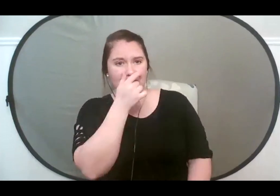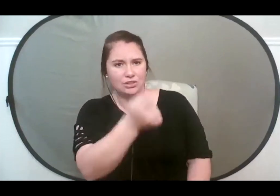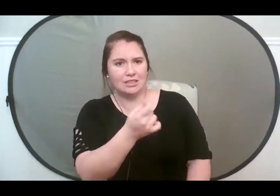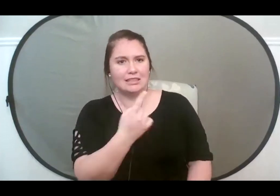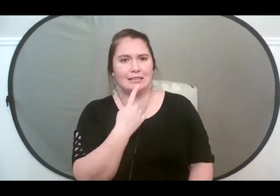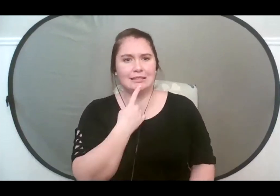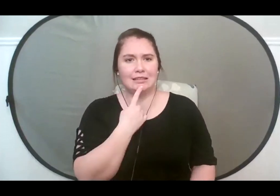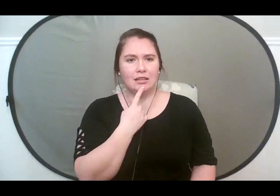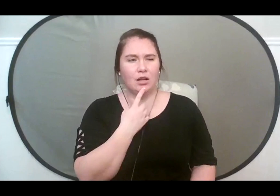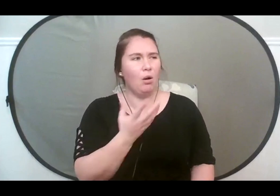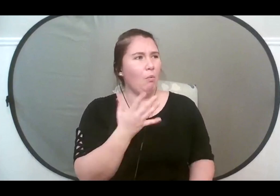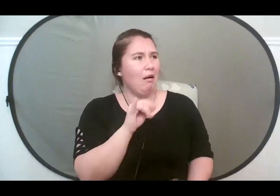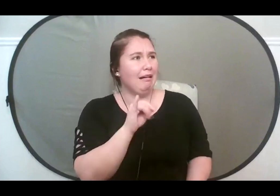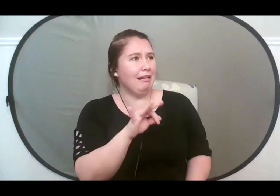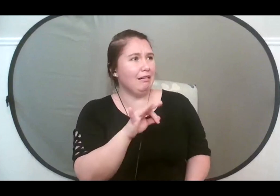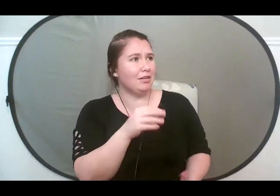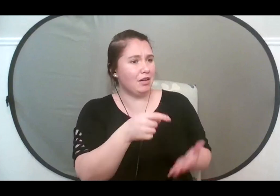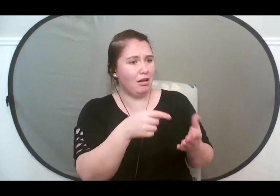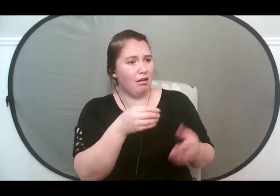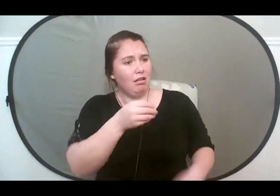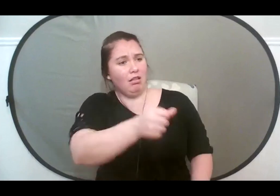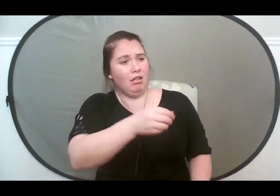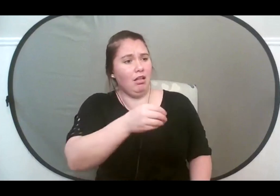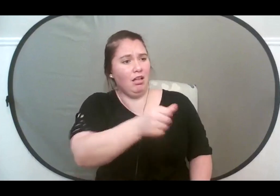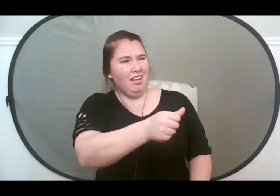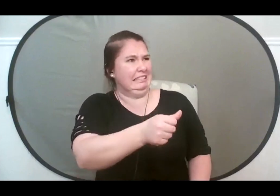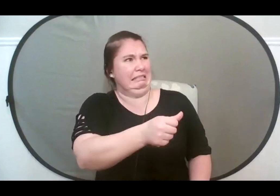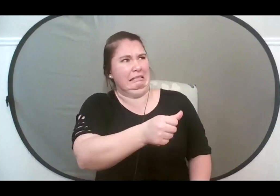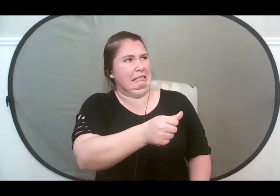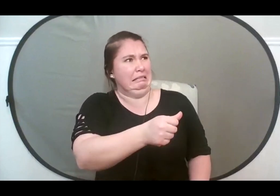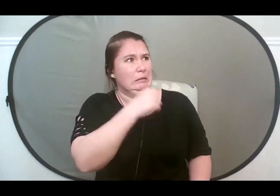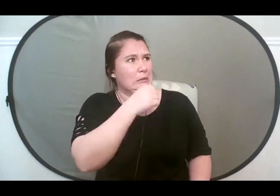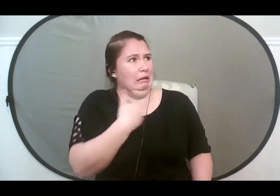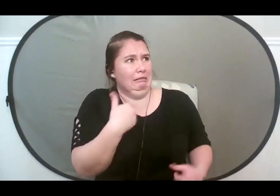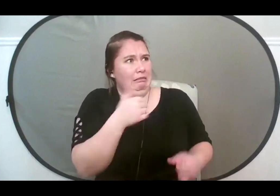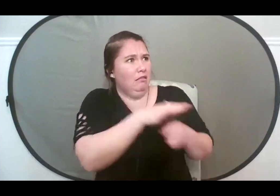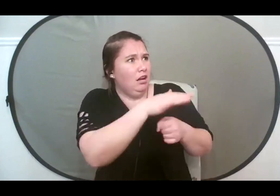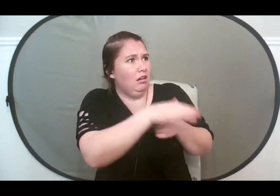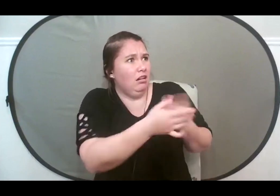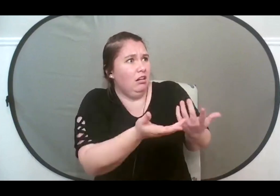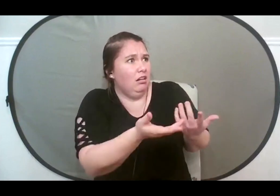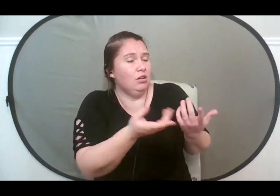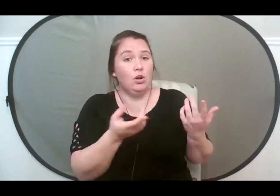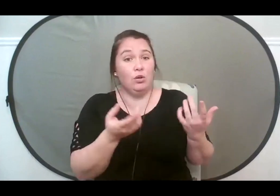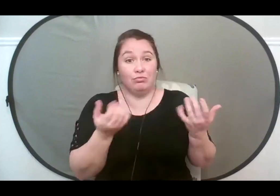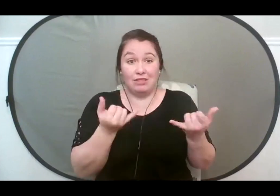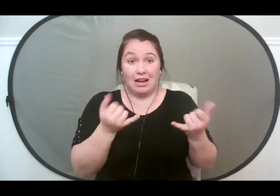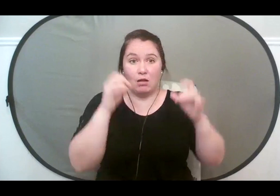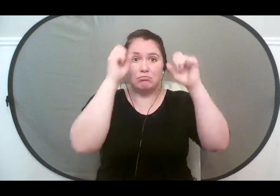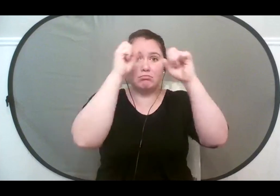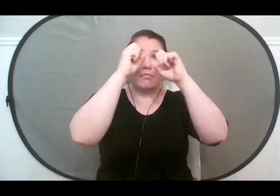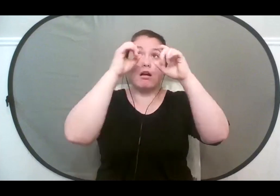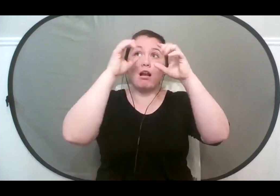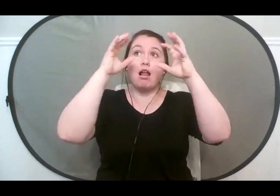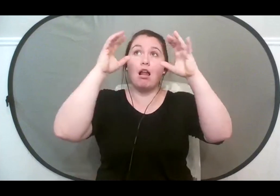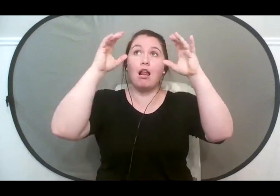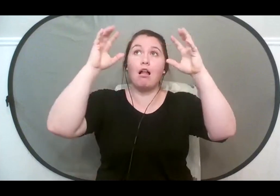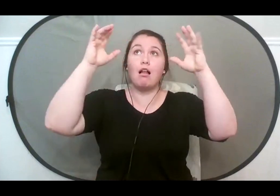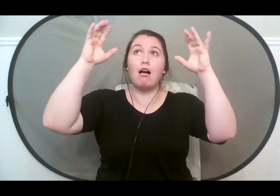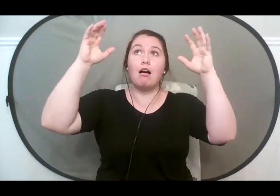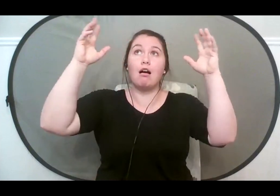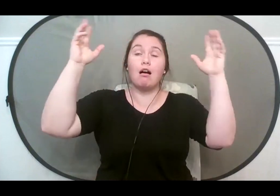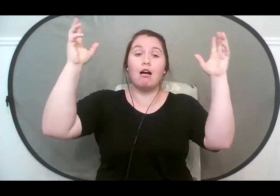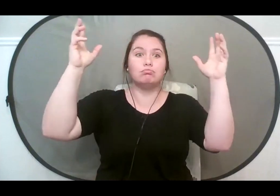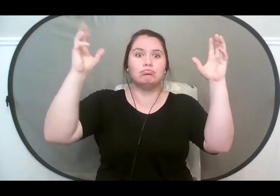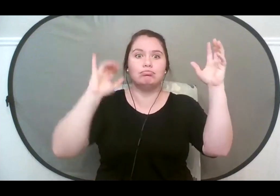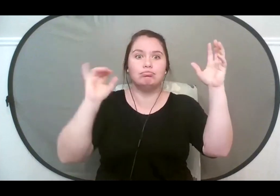can't afford this Cadillac? So this was a discussion that we had as well about how we are dreaming big right now. And then we'll also look at numbers as we move forward.